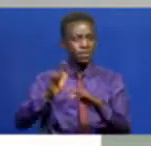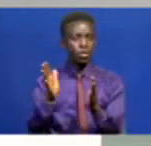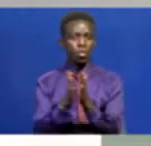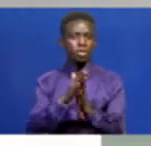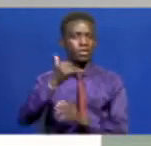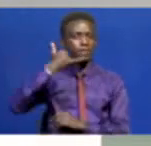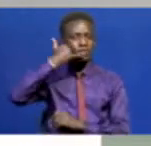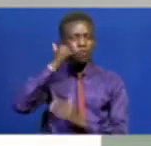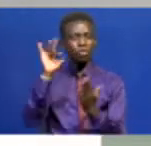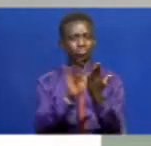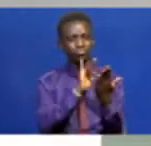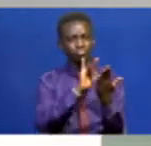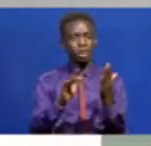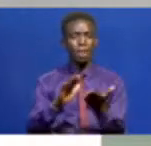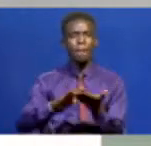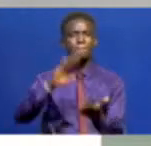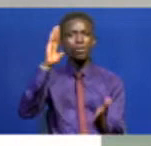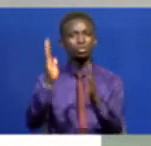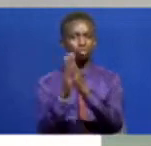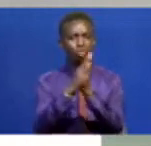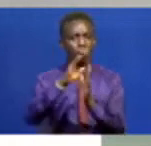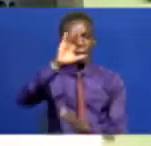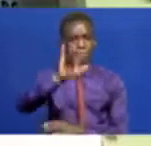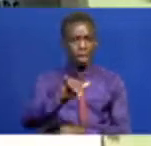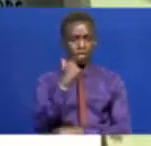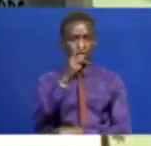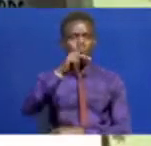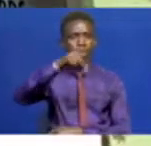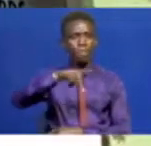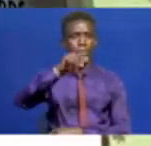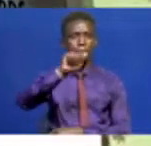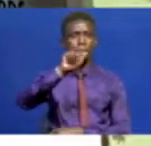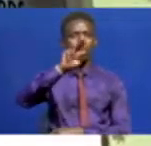Here is that story by Pauline Kihali.